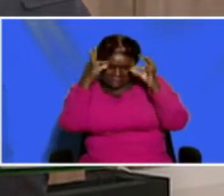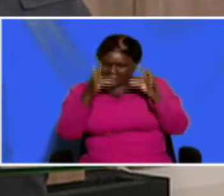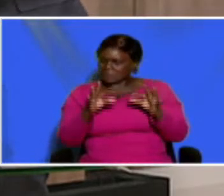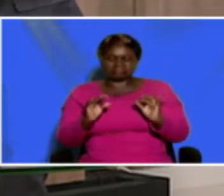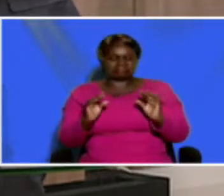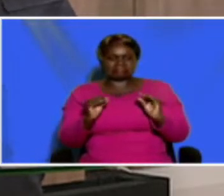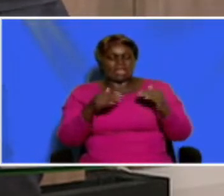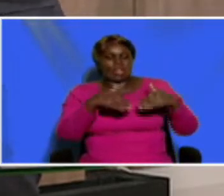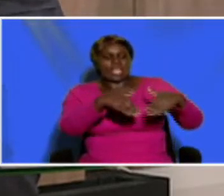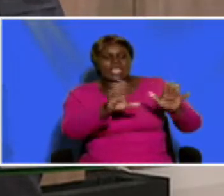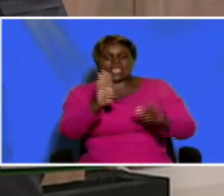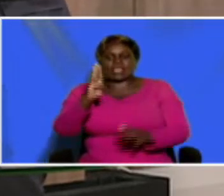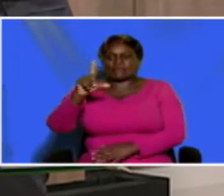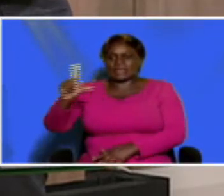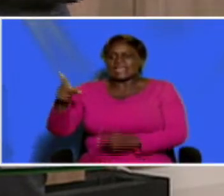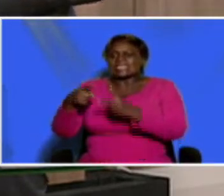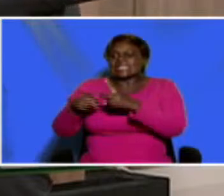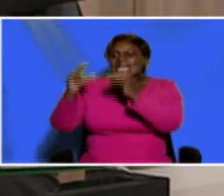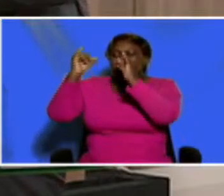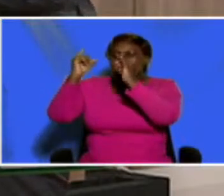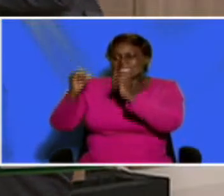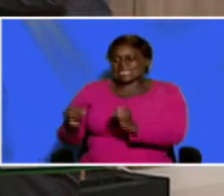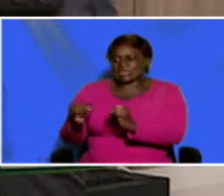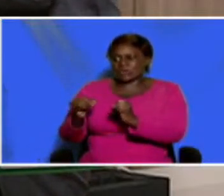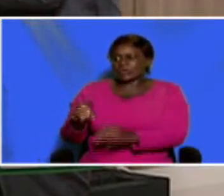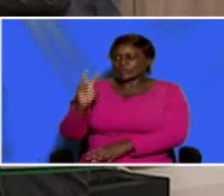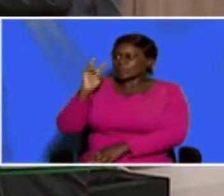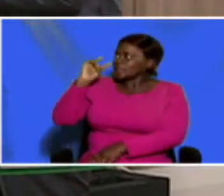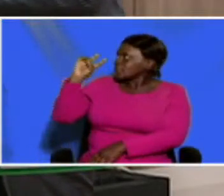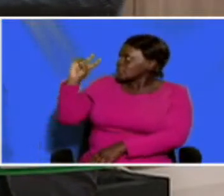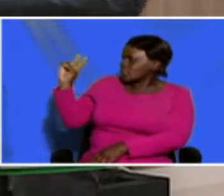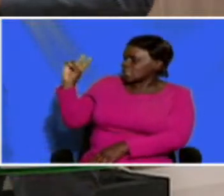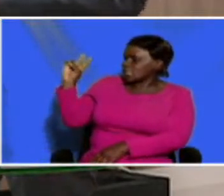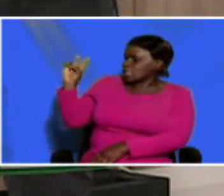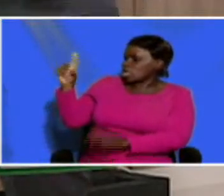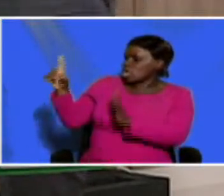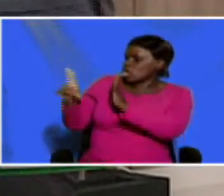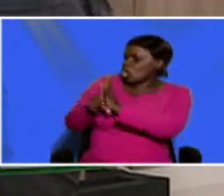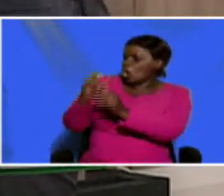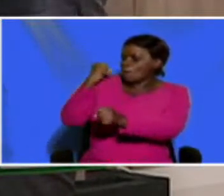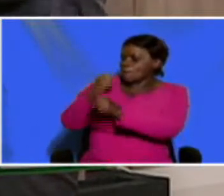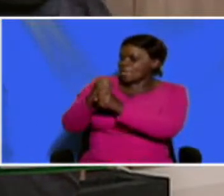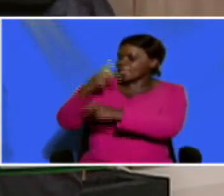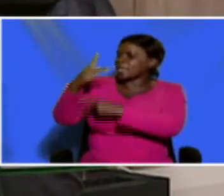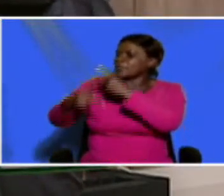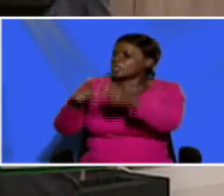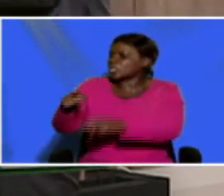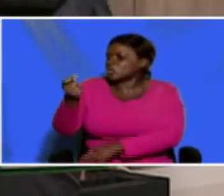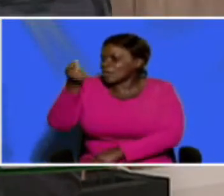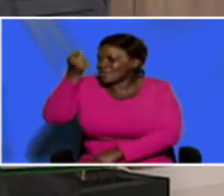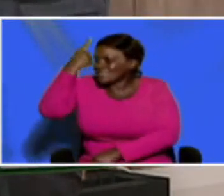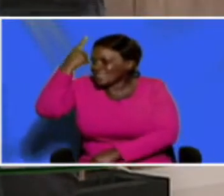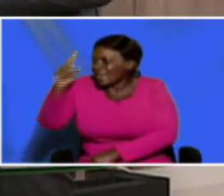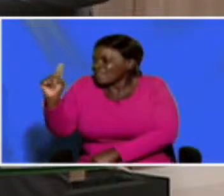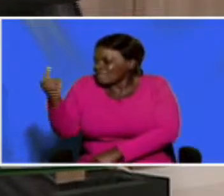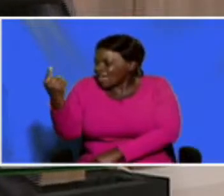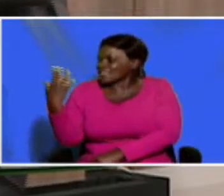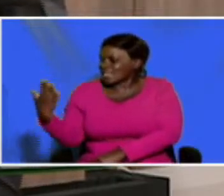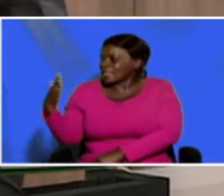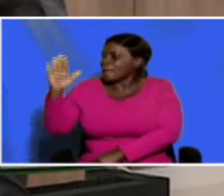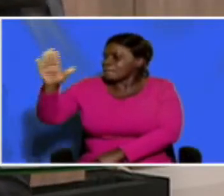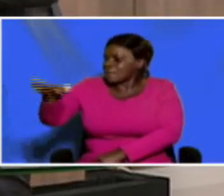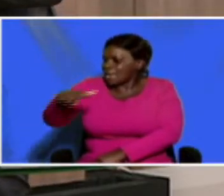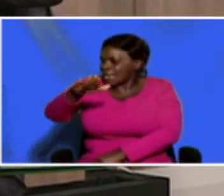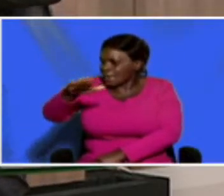to abandon that bill and begin afresh. Now let's look at the lawmaking process for you to understand what exactly happened. So the first thing is Parliament